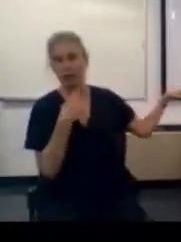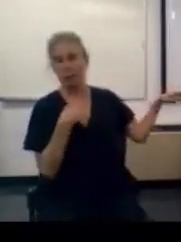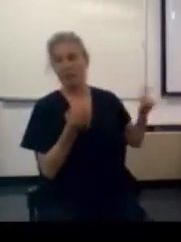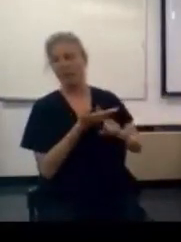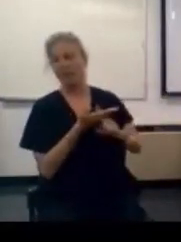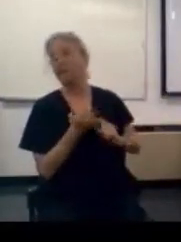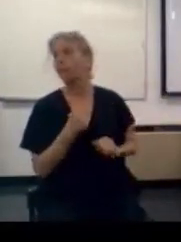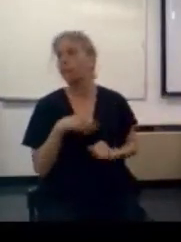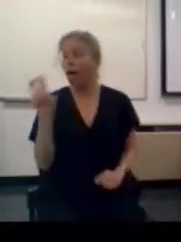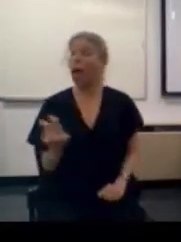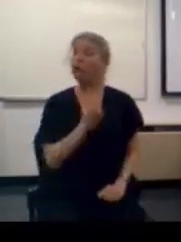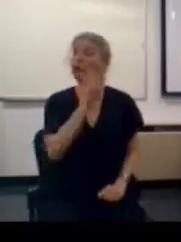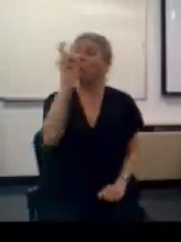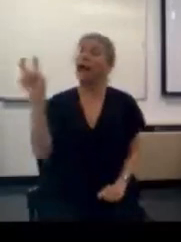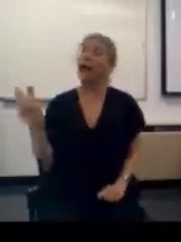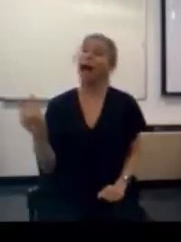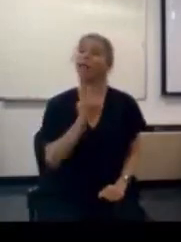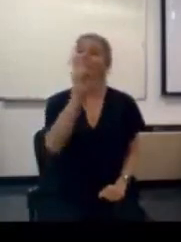This is a woman.